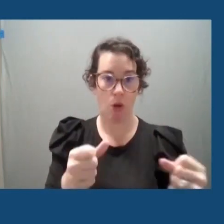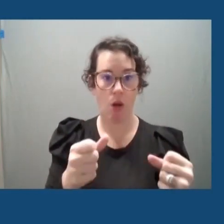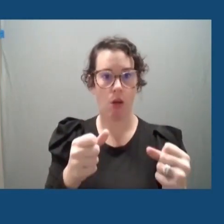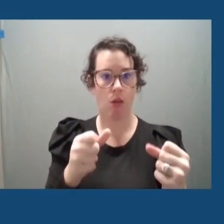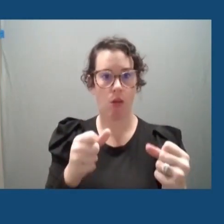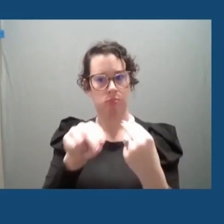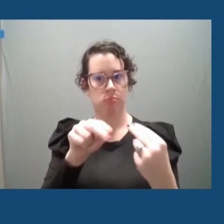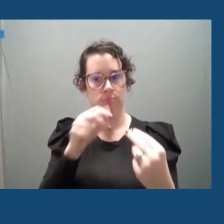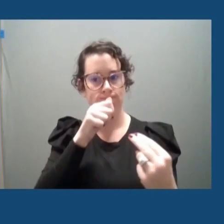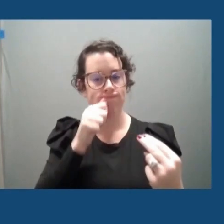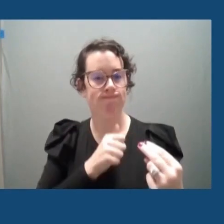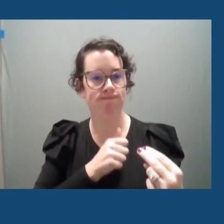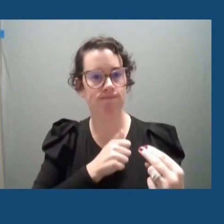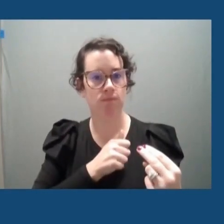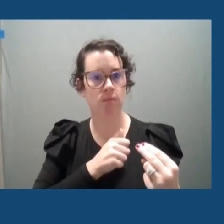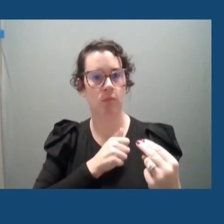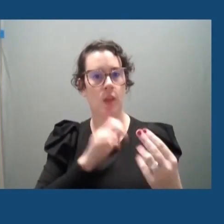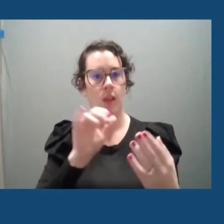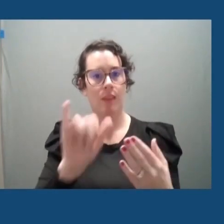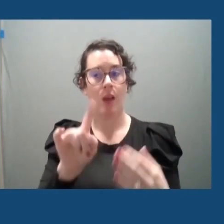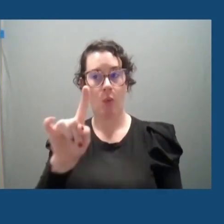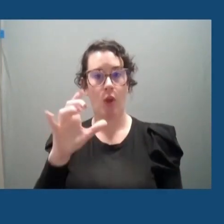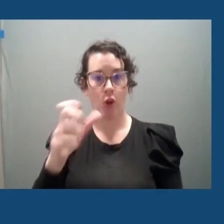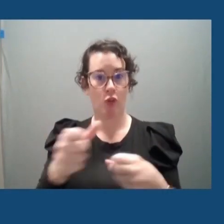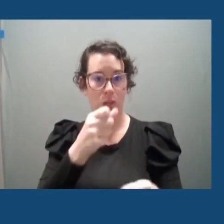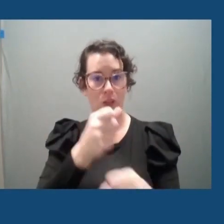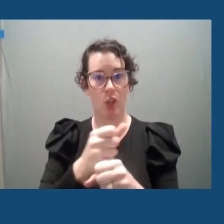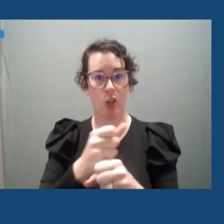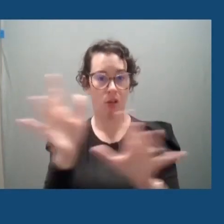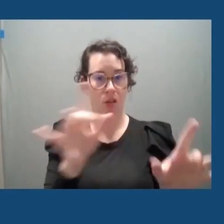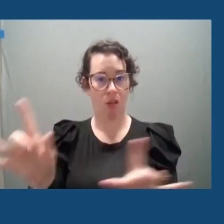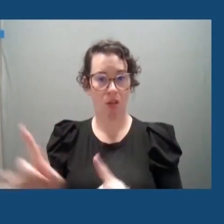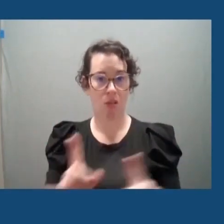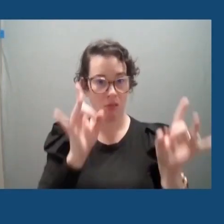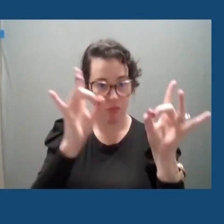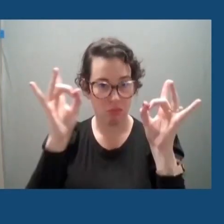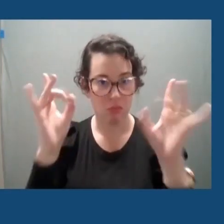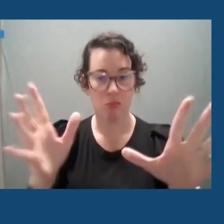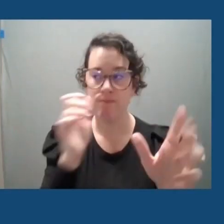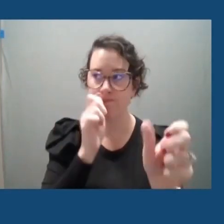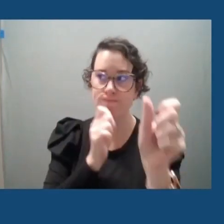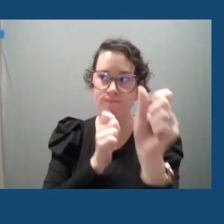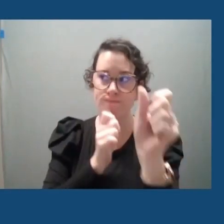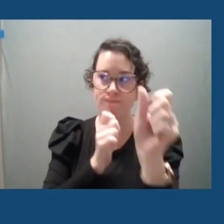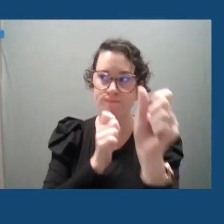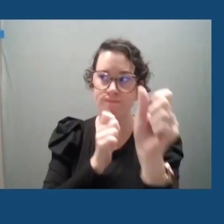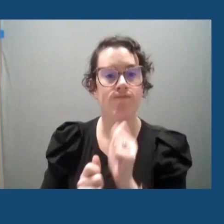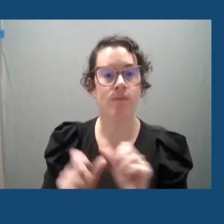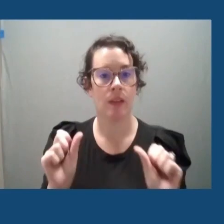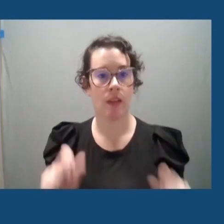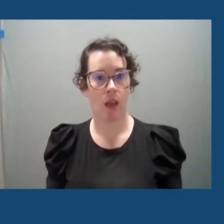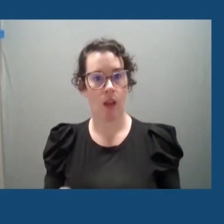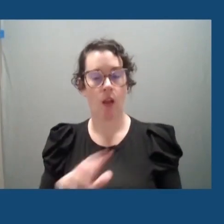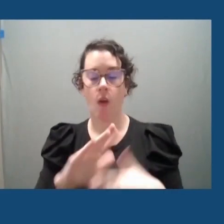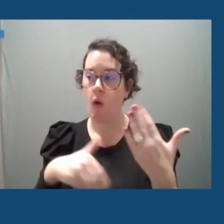to withstand those 100-year storms. It's where all children learn to read and